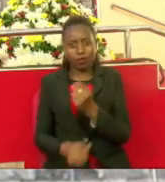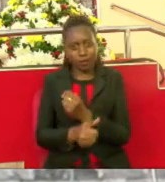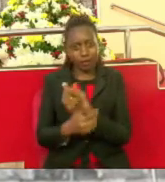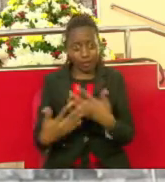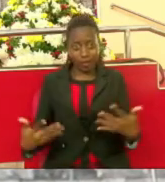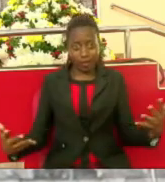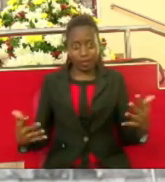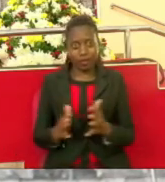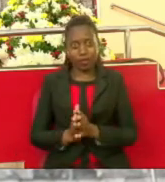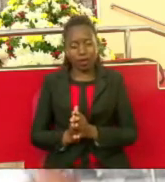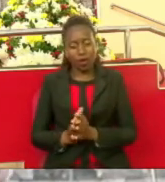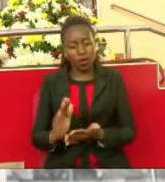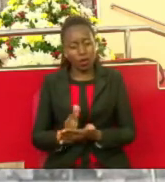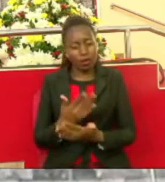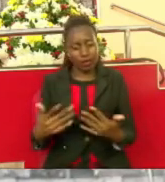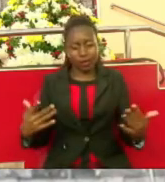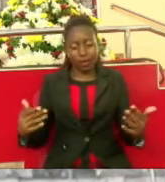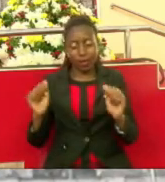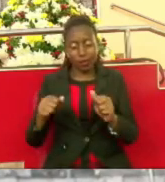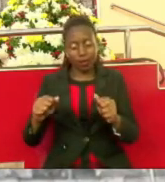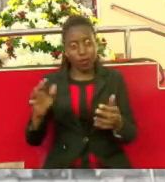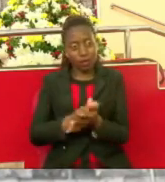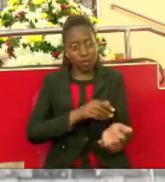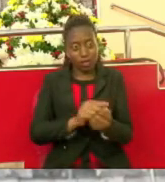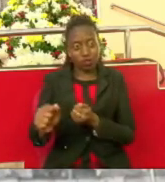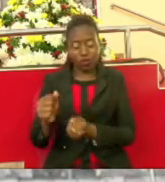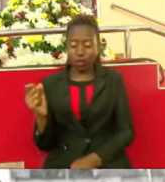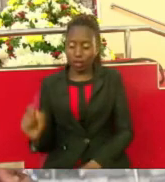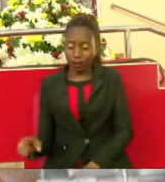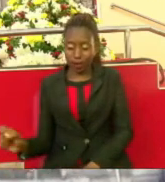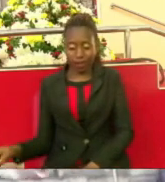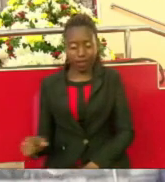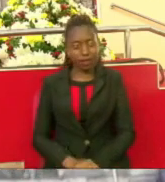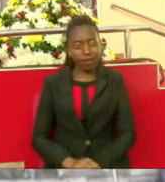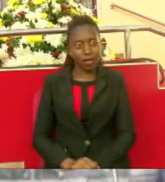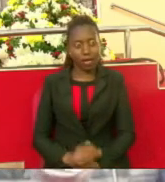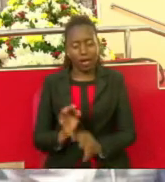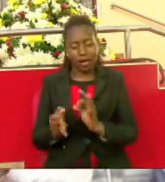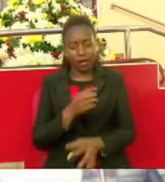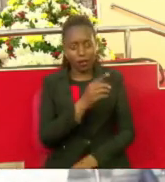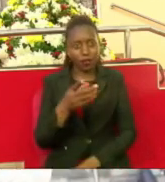or anything that can destroy your plant. And if you want to get better fruits,